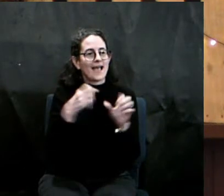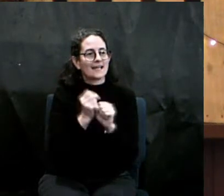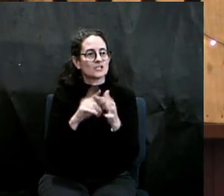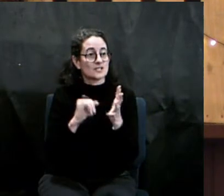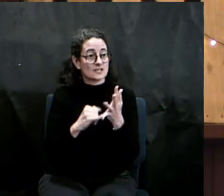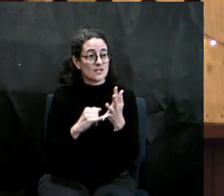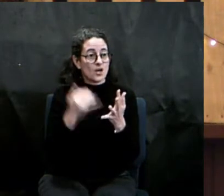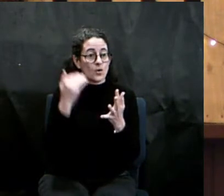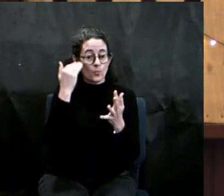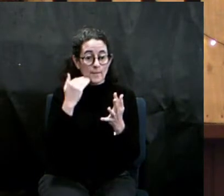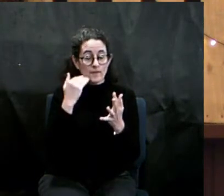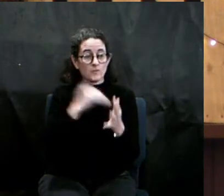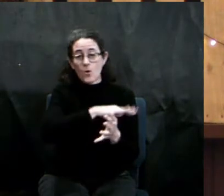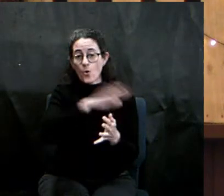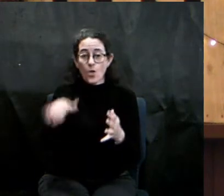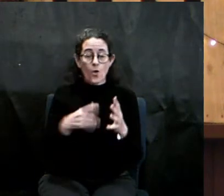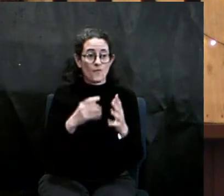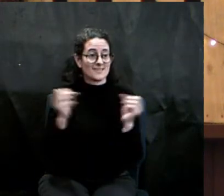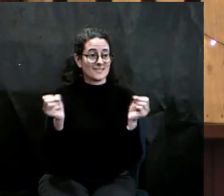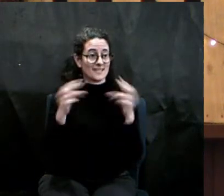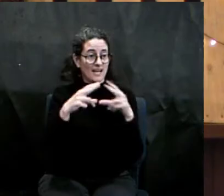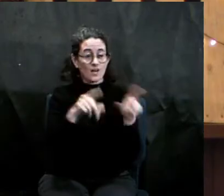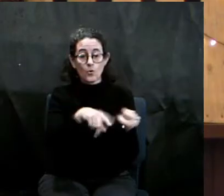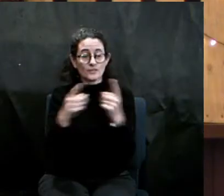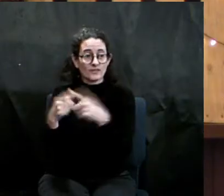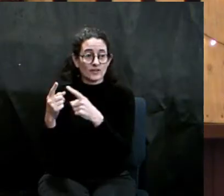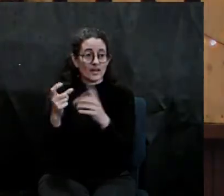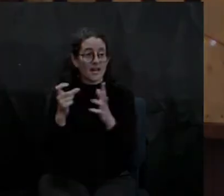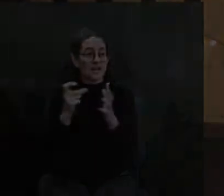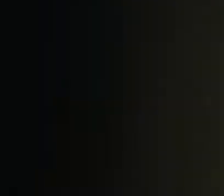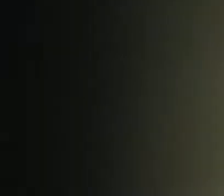different denominations. Let's reflect on our Rock of Ages, our Lord God.